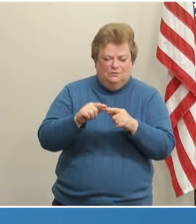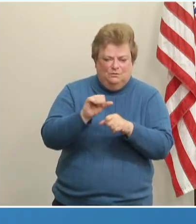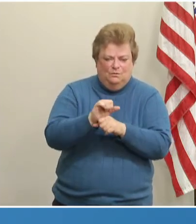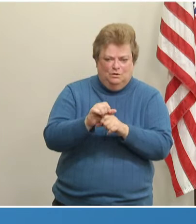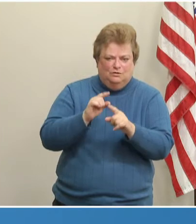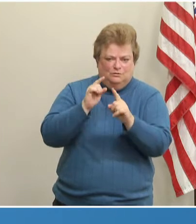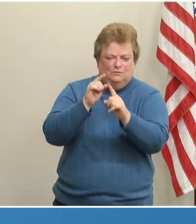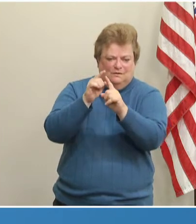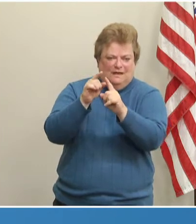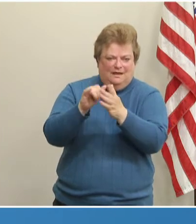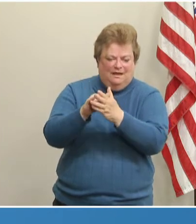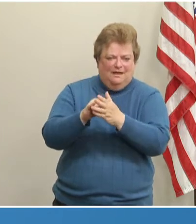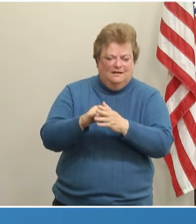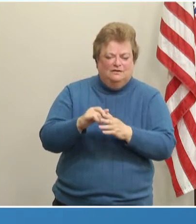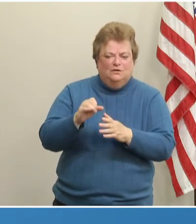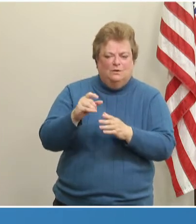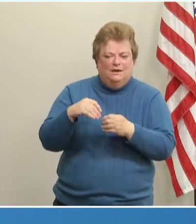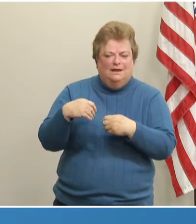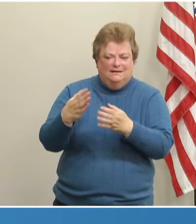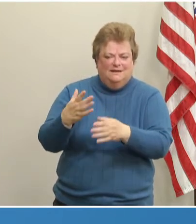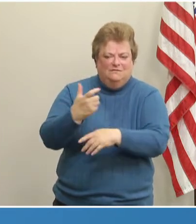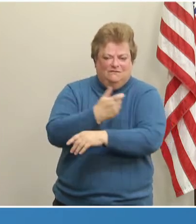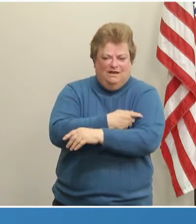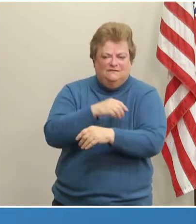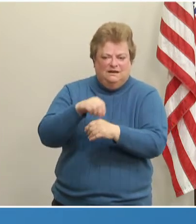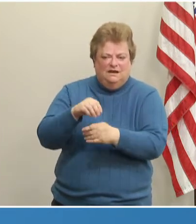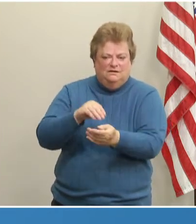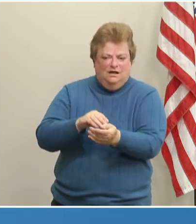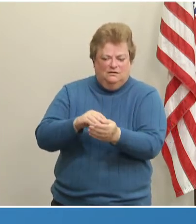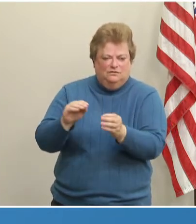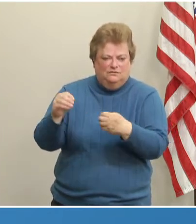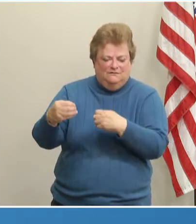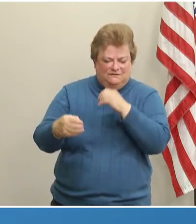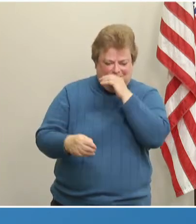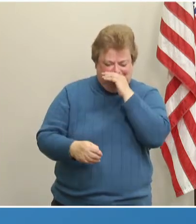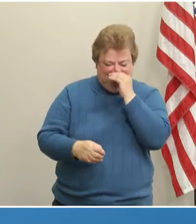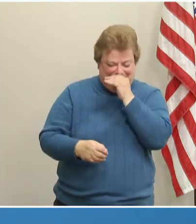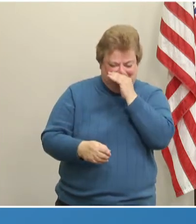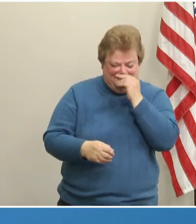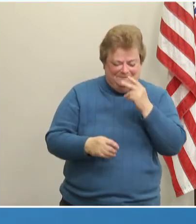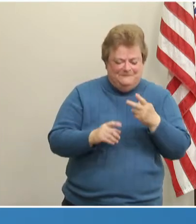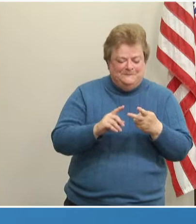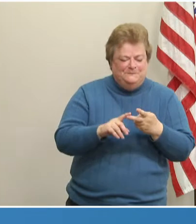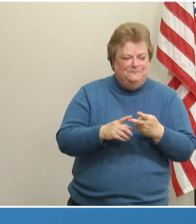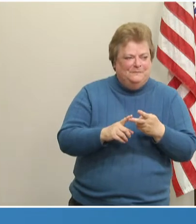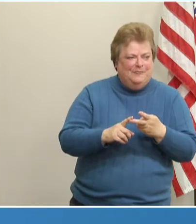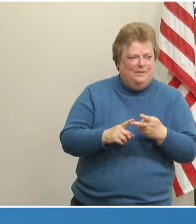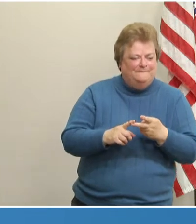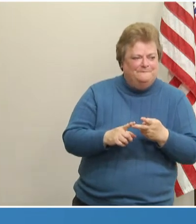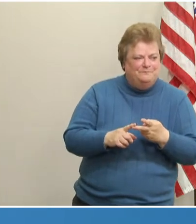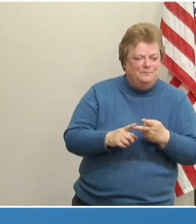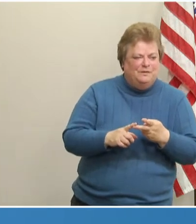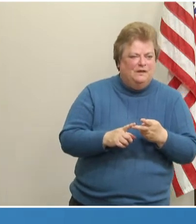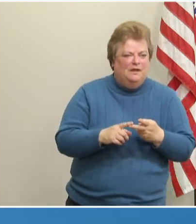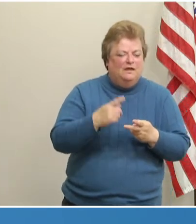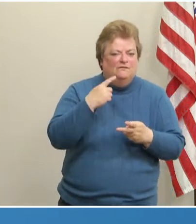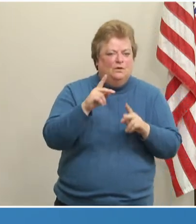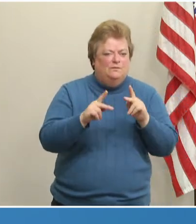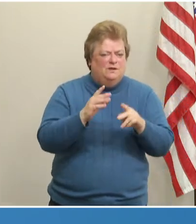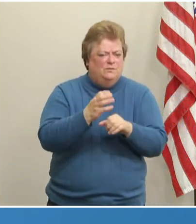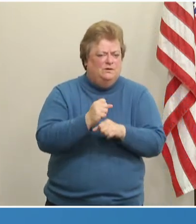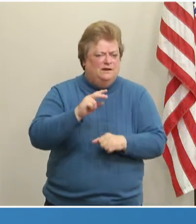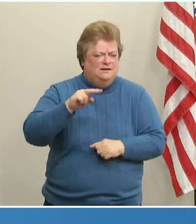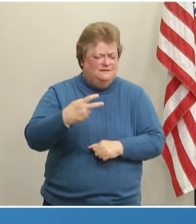that'll be offered in the physician's offices. Okay. And then in terms of people getting second doses, is